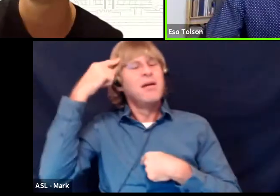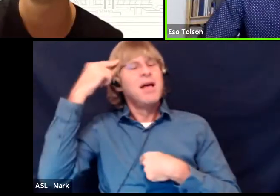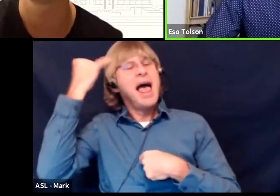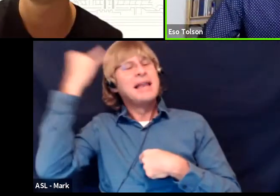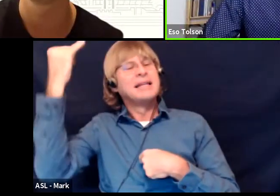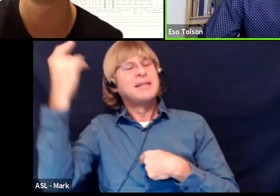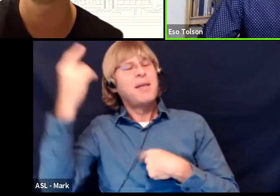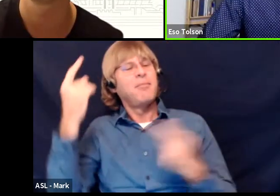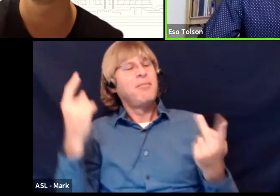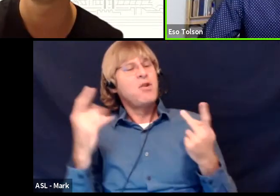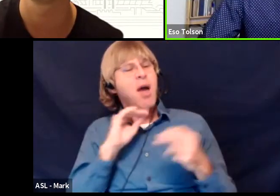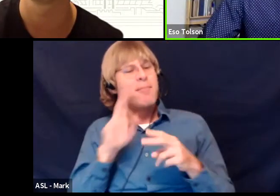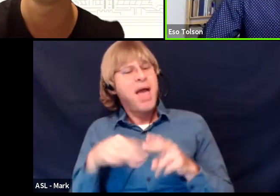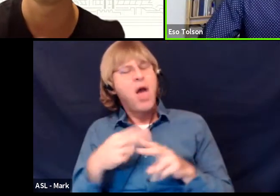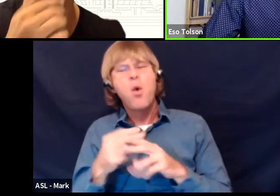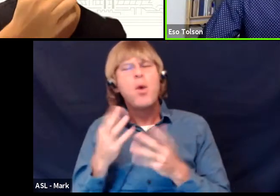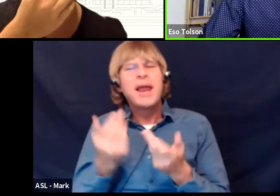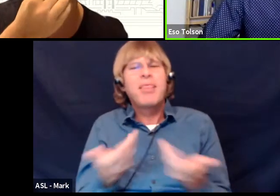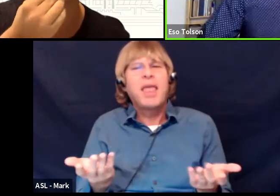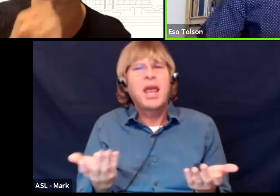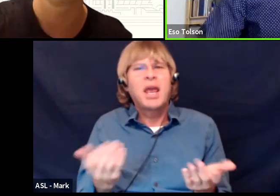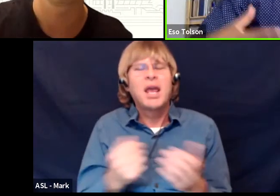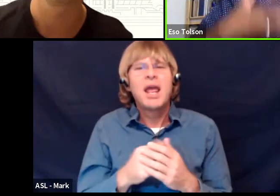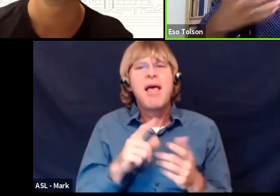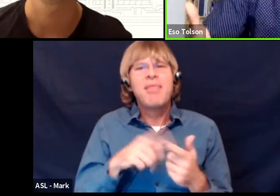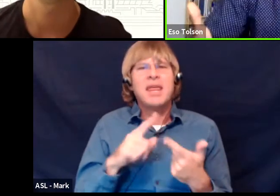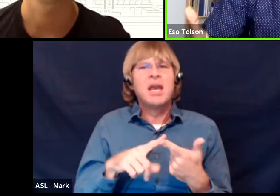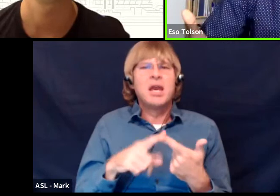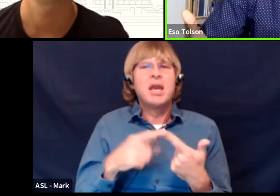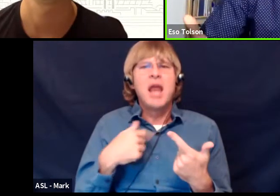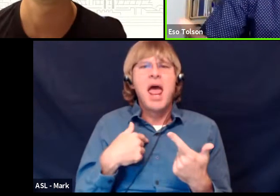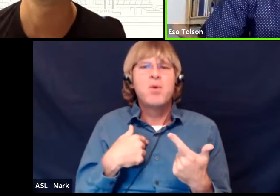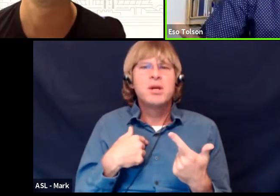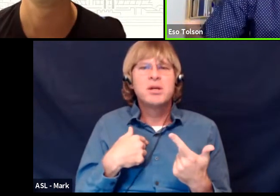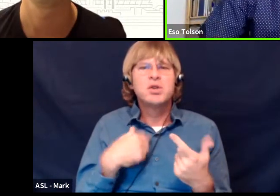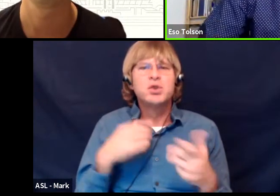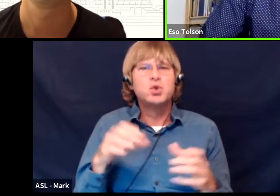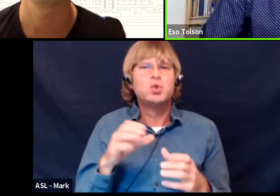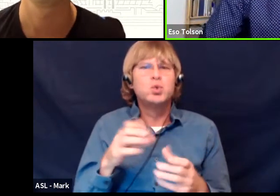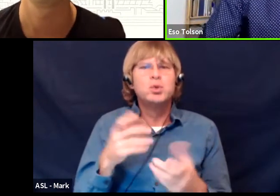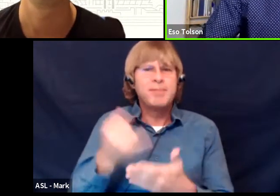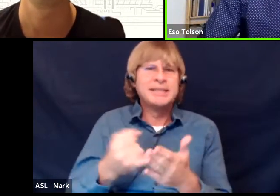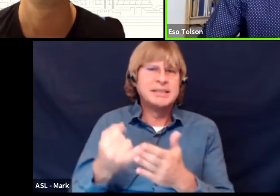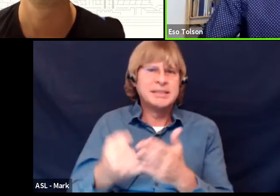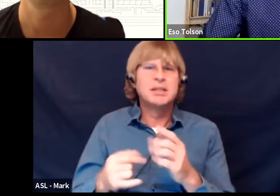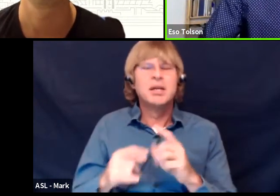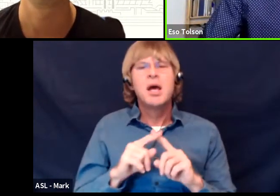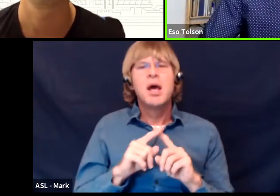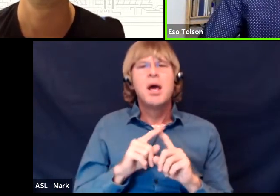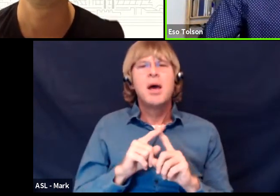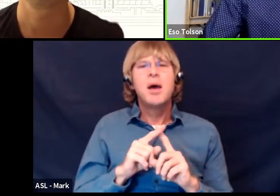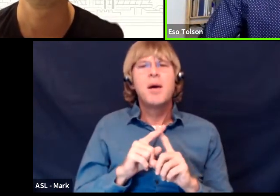idea or anything like that, then I would do a piece. But